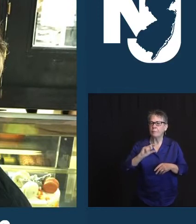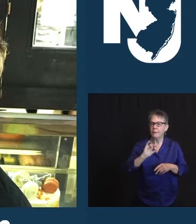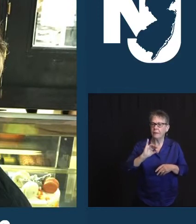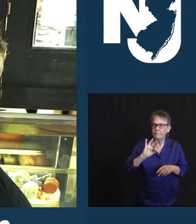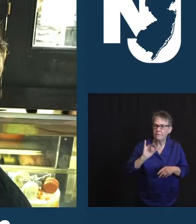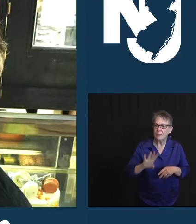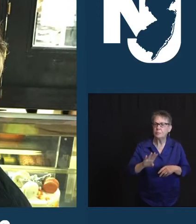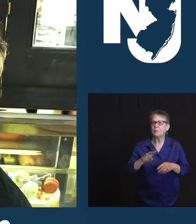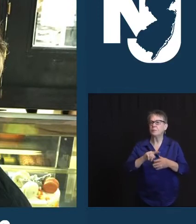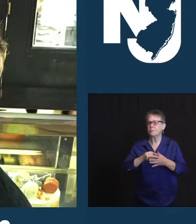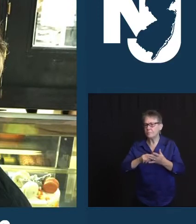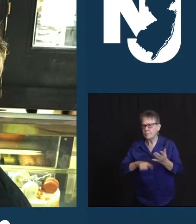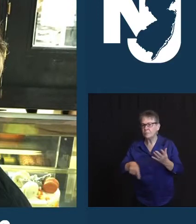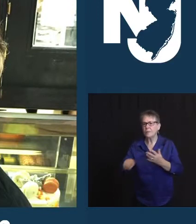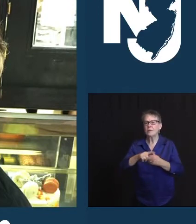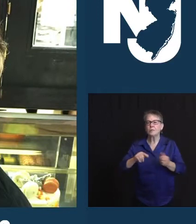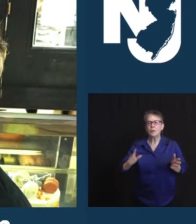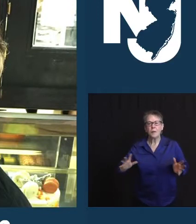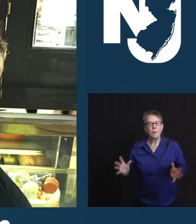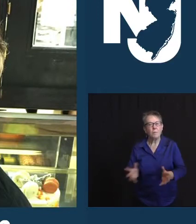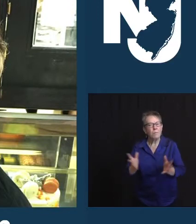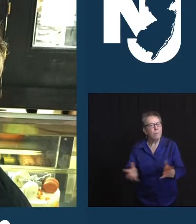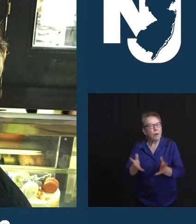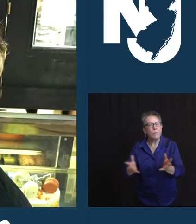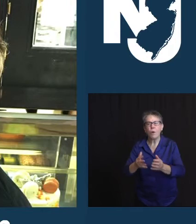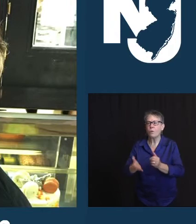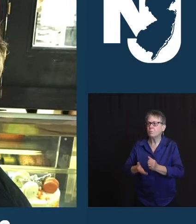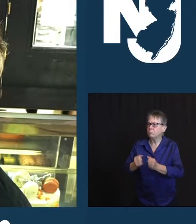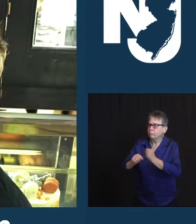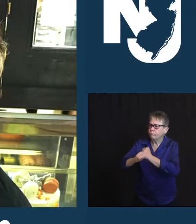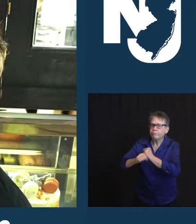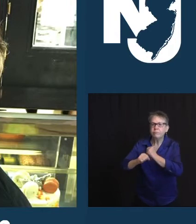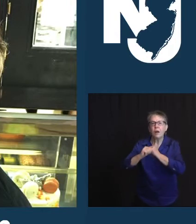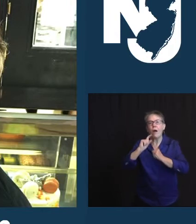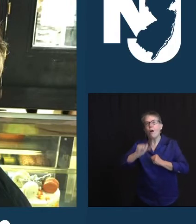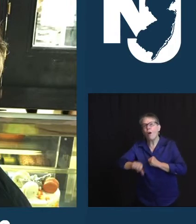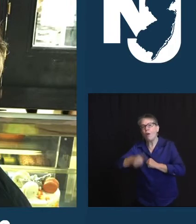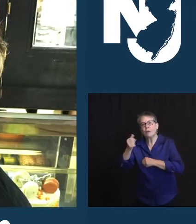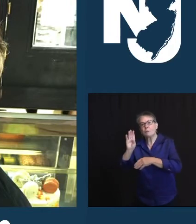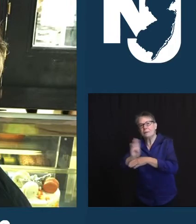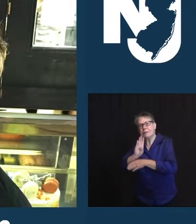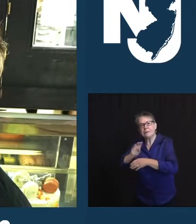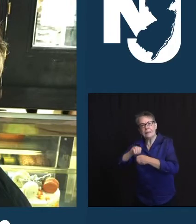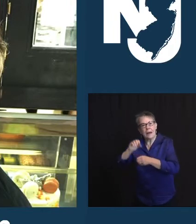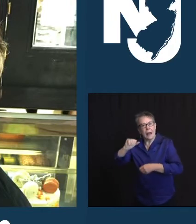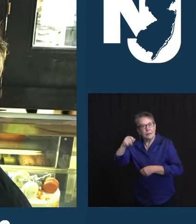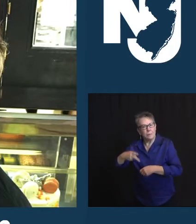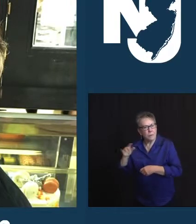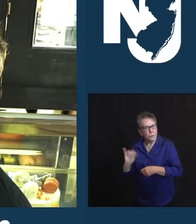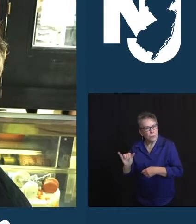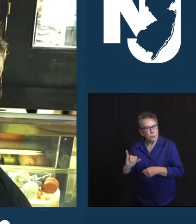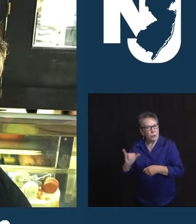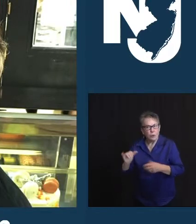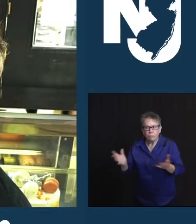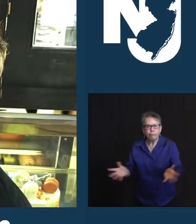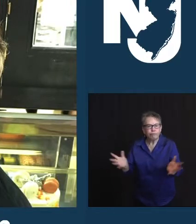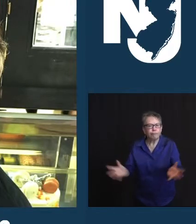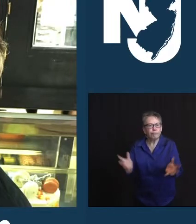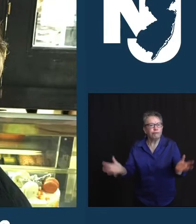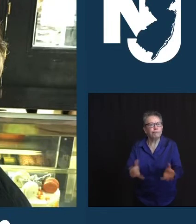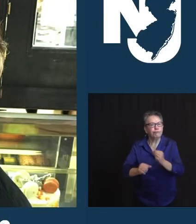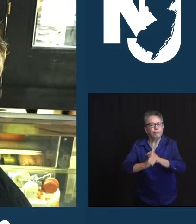months. I had the opportunity to check in with Kimmy last week to thank her for her strength and advocacy. Asbury Park is lucky to have her.